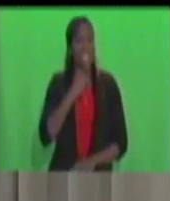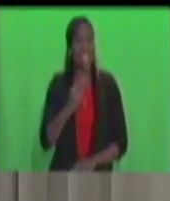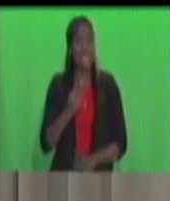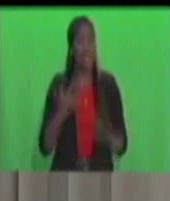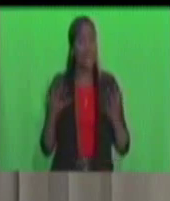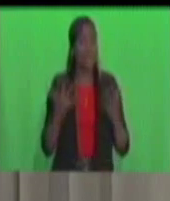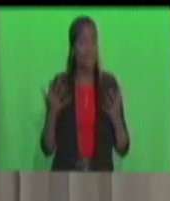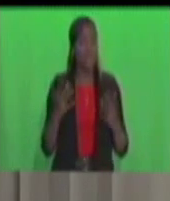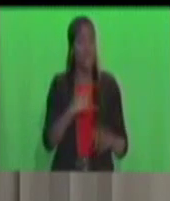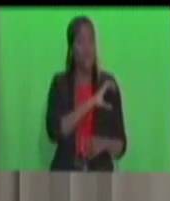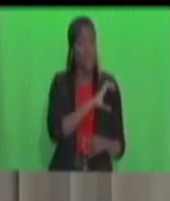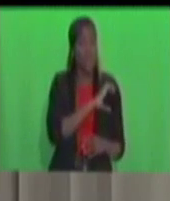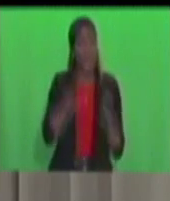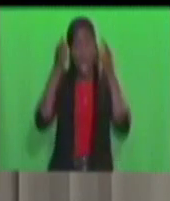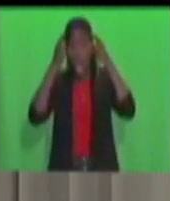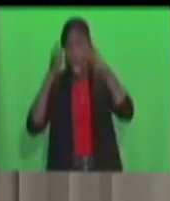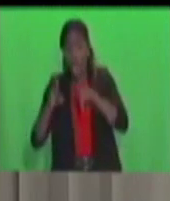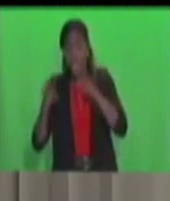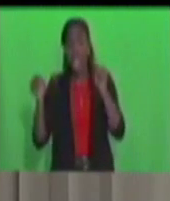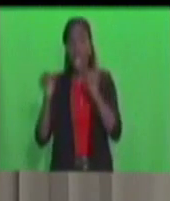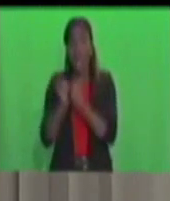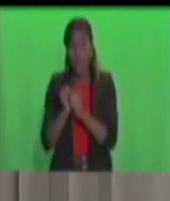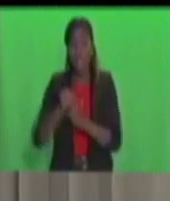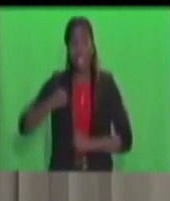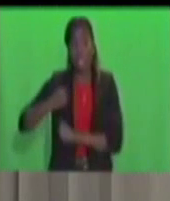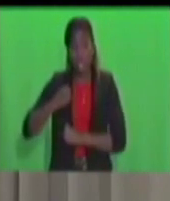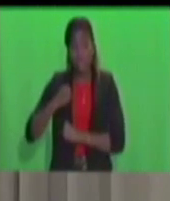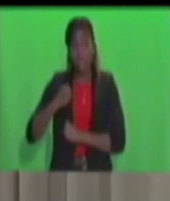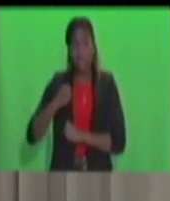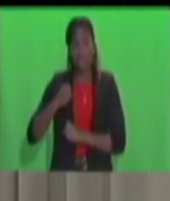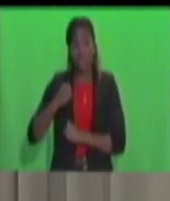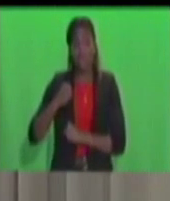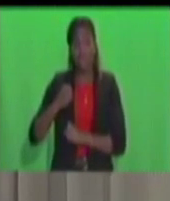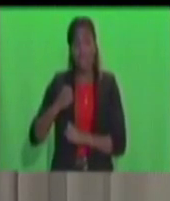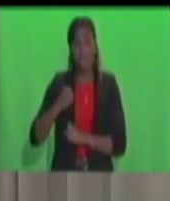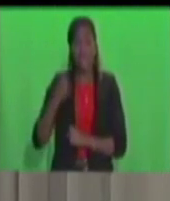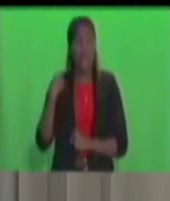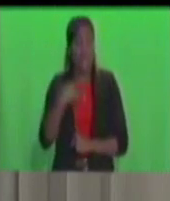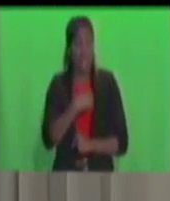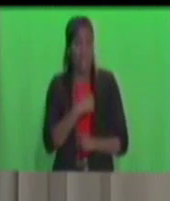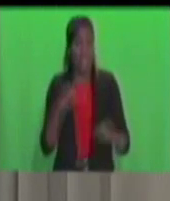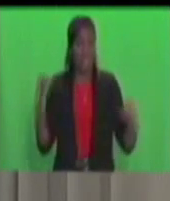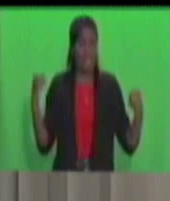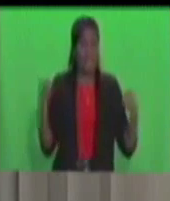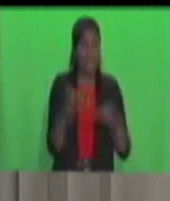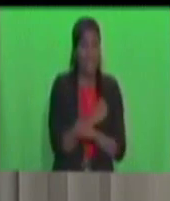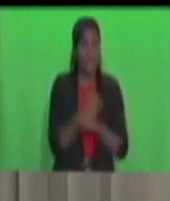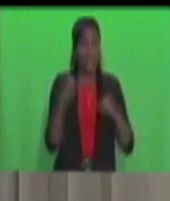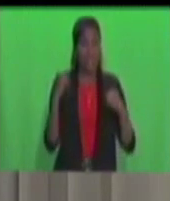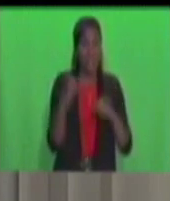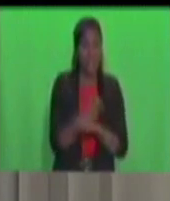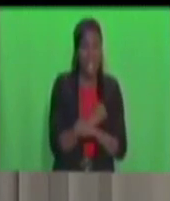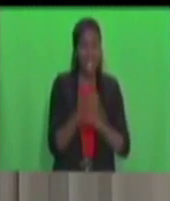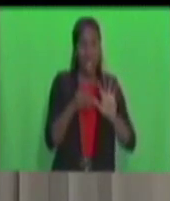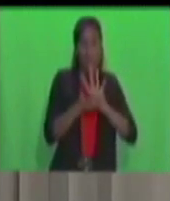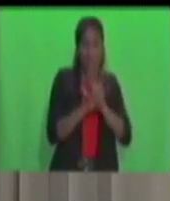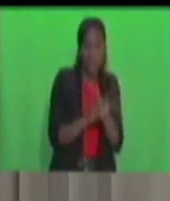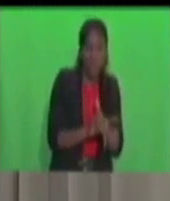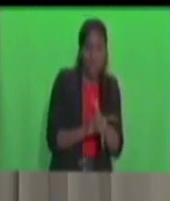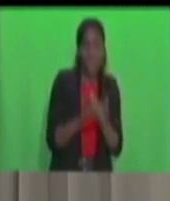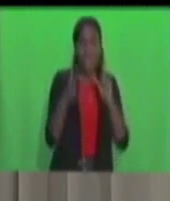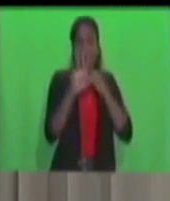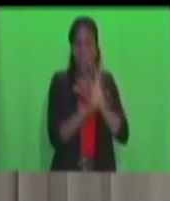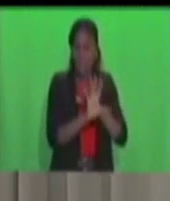on the same page. The fight against COVID-19 is not a fight with respect to the law. And the messaging